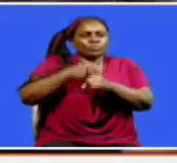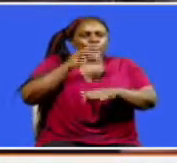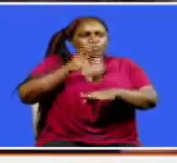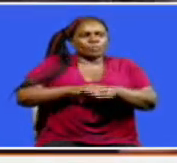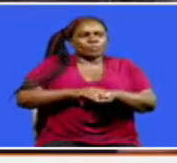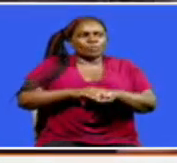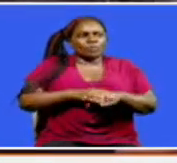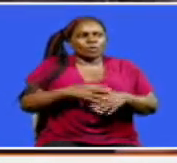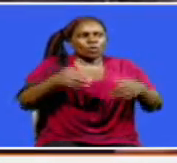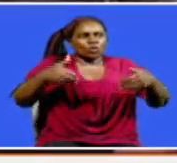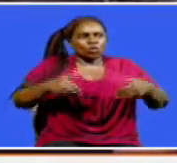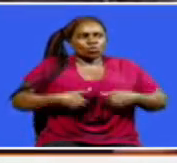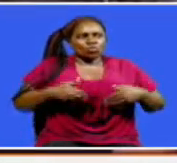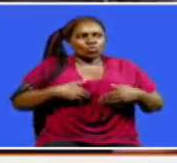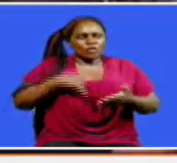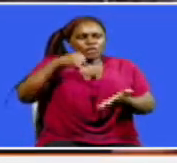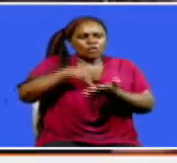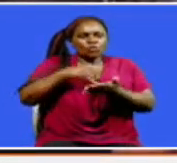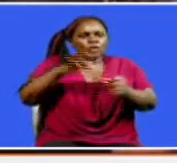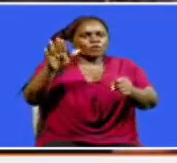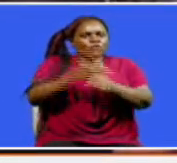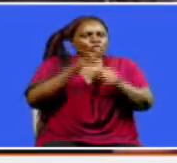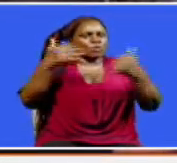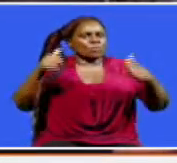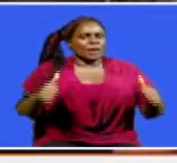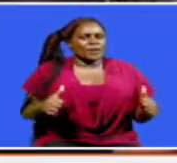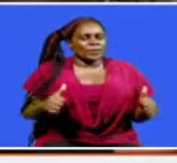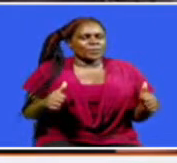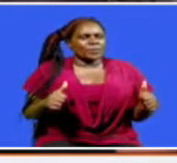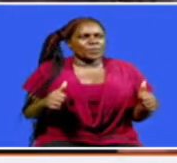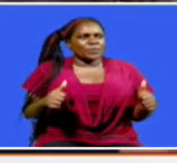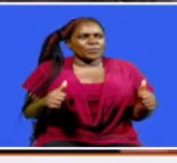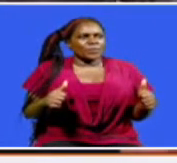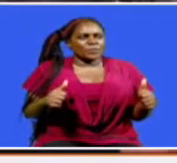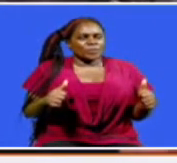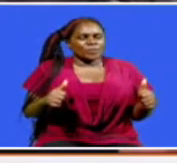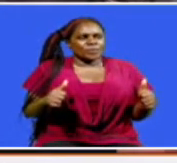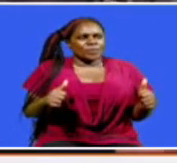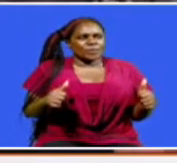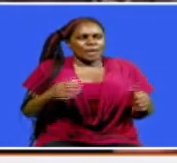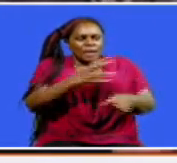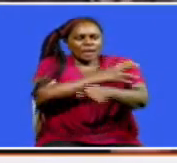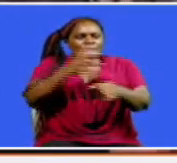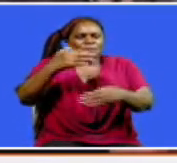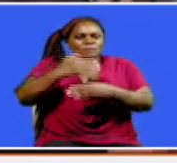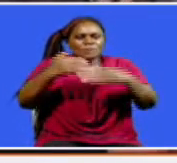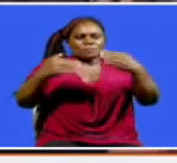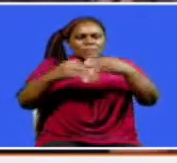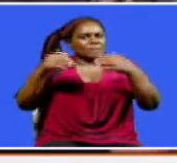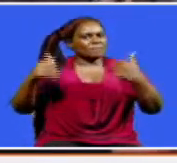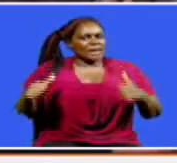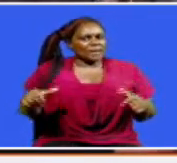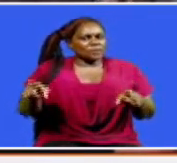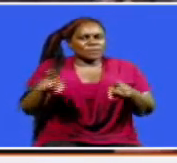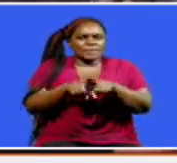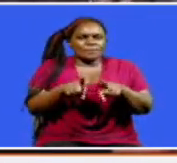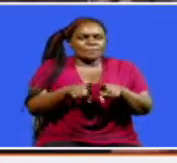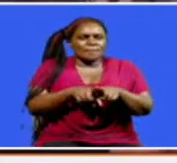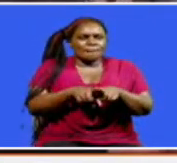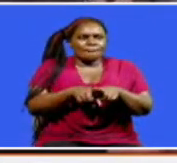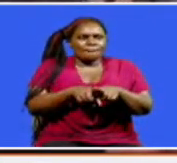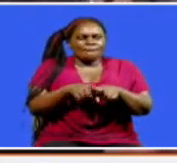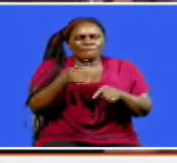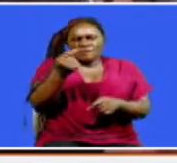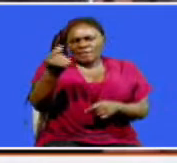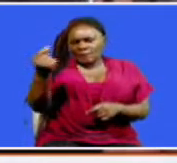I feel the youth are not included in the decision-making processes and their capacity building programs are